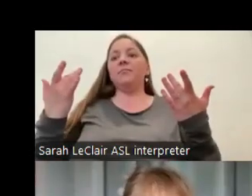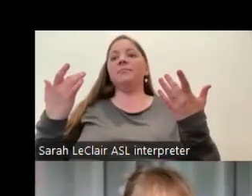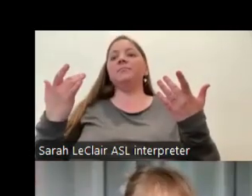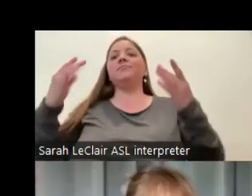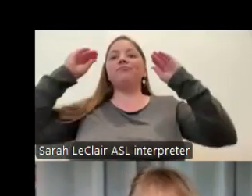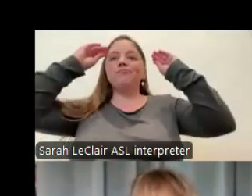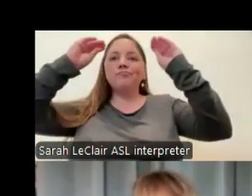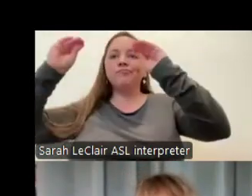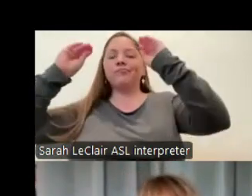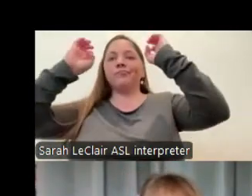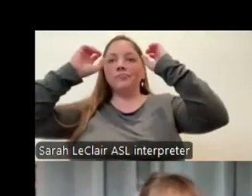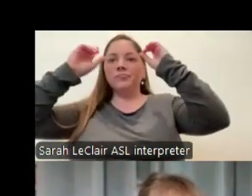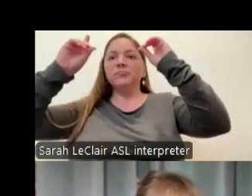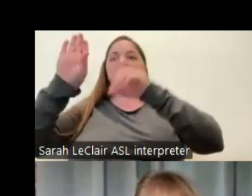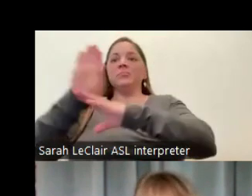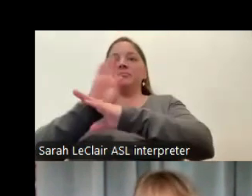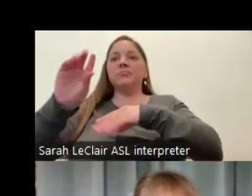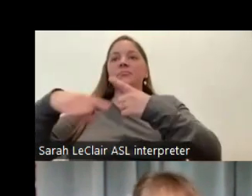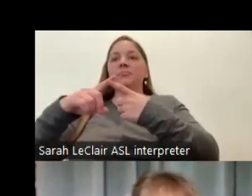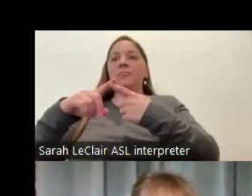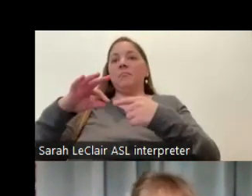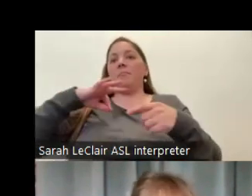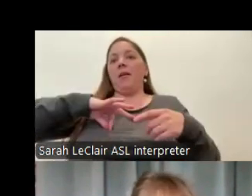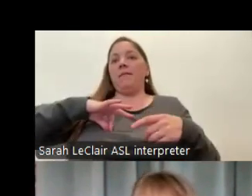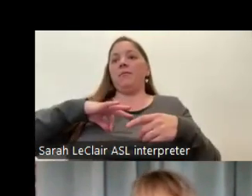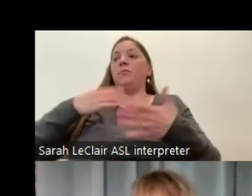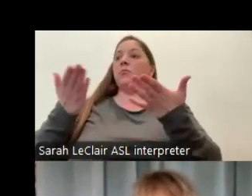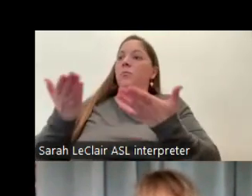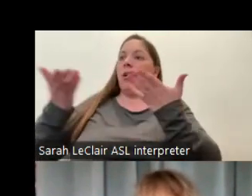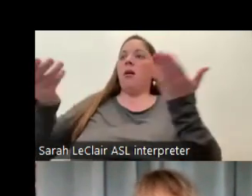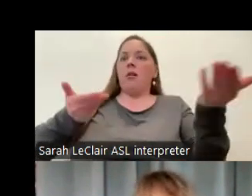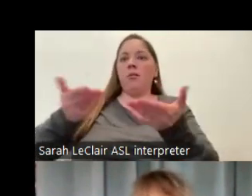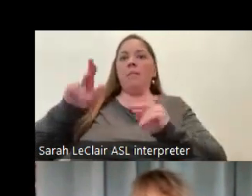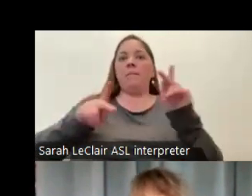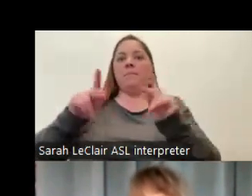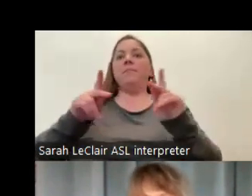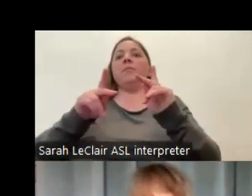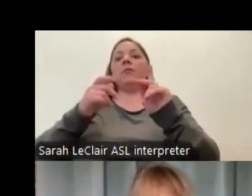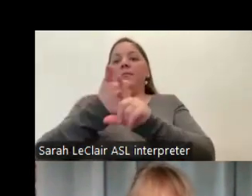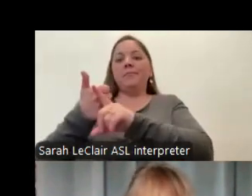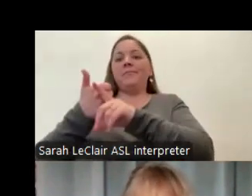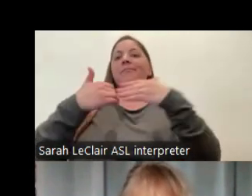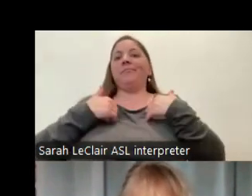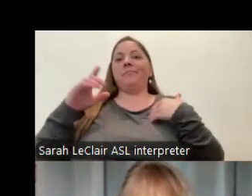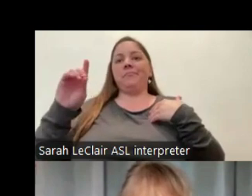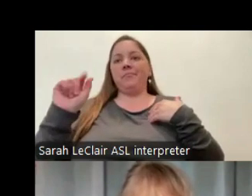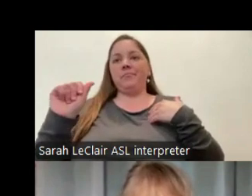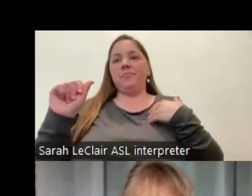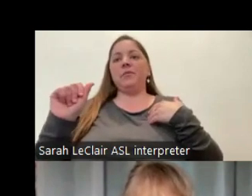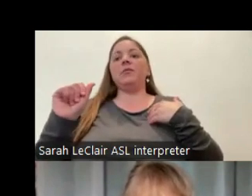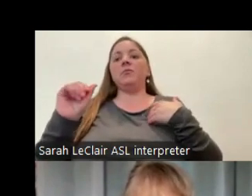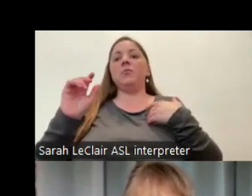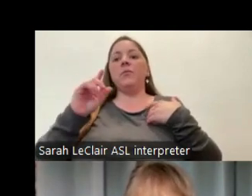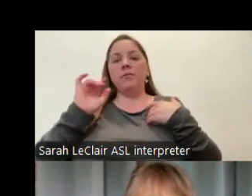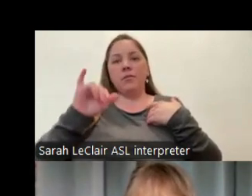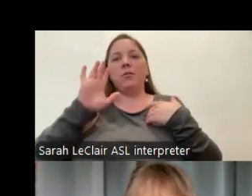educate businesses in the area about the benefits of hiring individuals with disabilities. And so to advocate